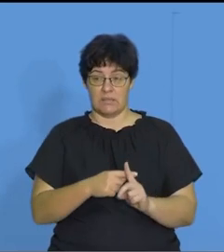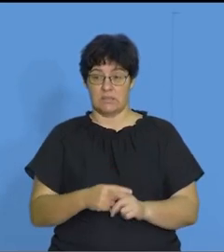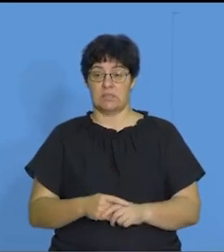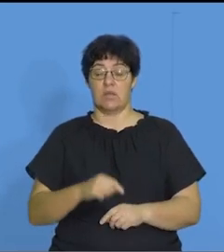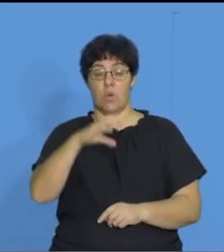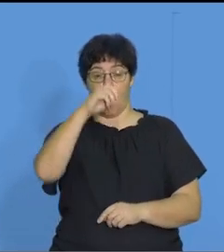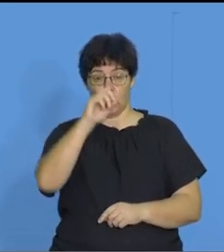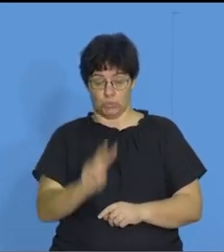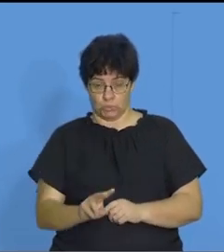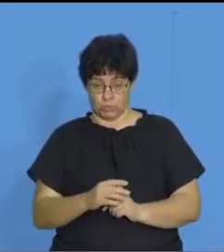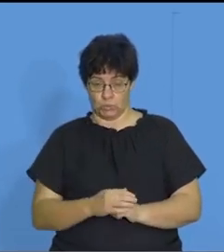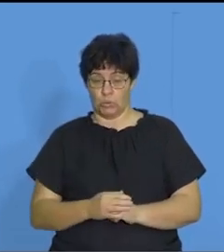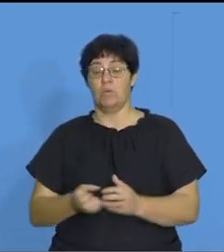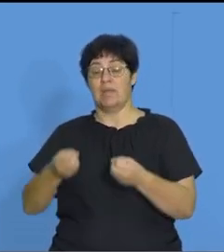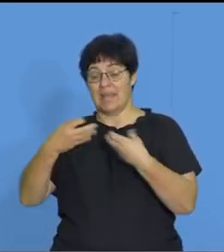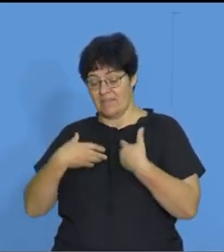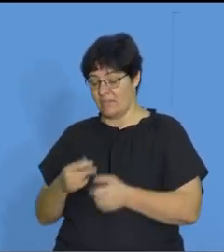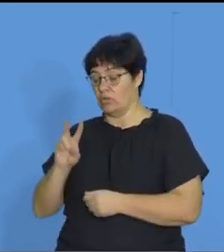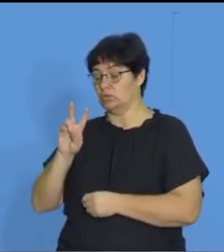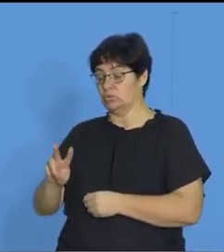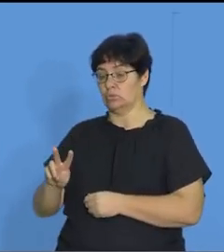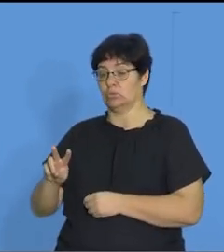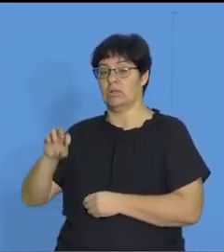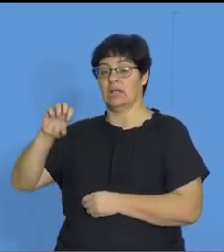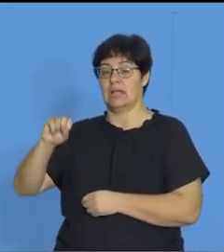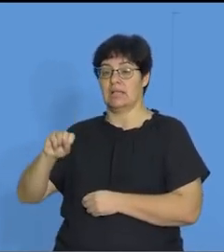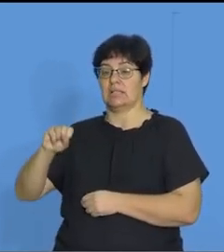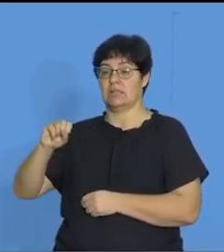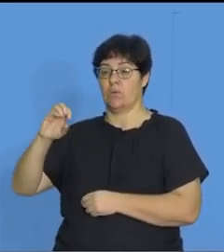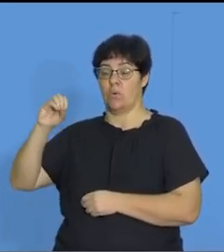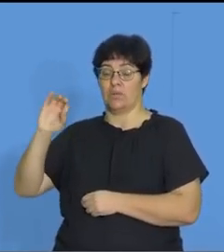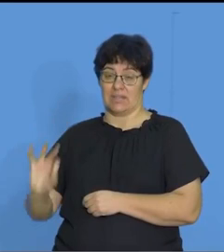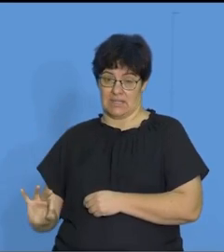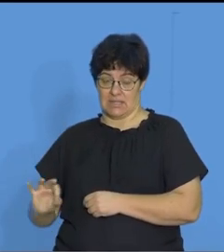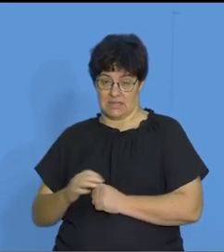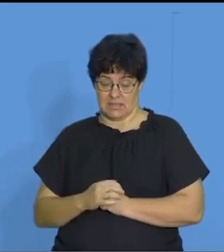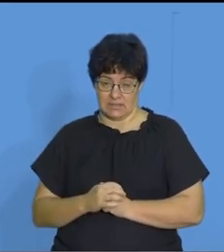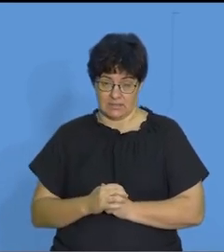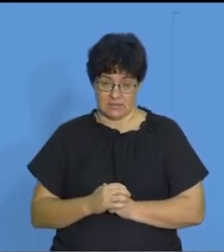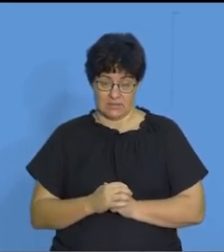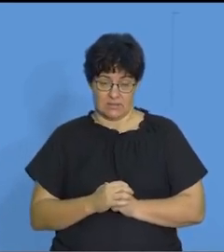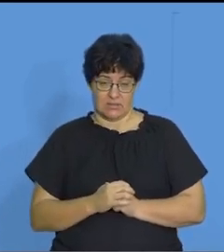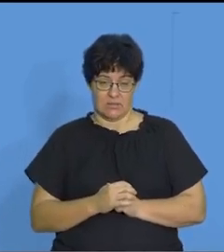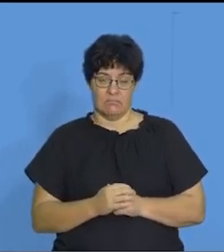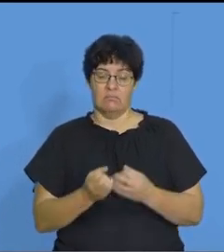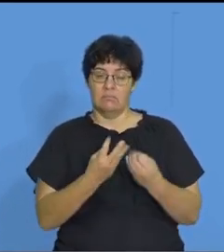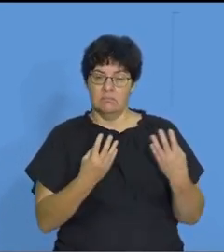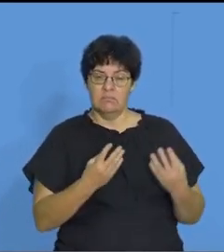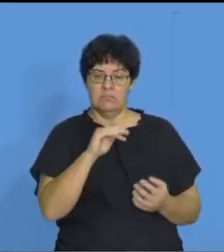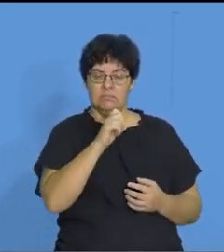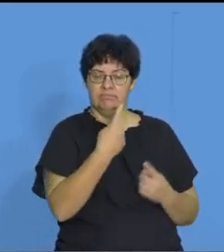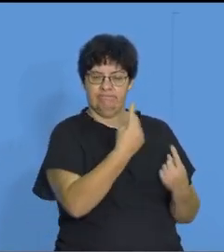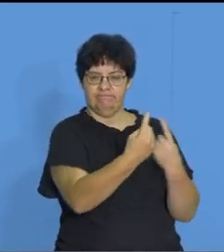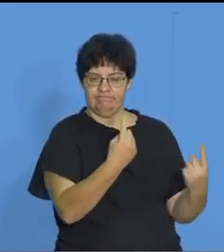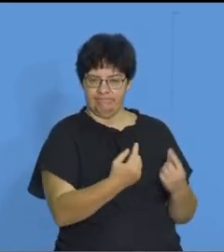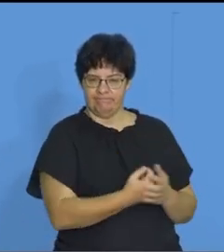mole of oxygen to give us 2 moles of the product, which is sulfur trioxide. So how many moles of each? We've